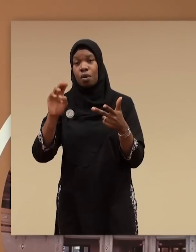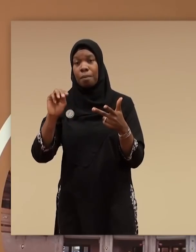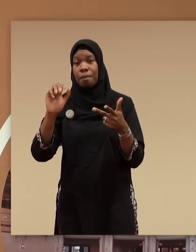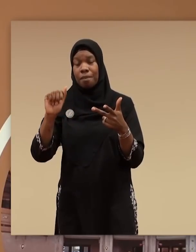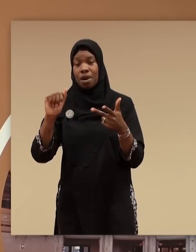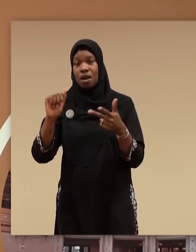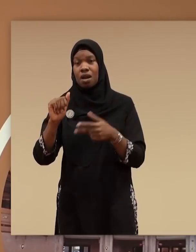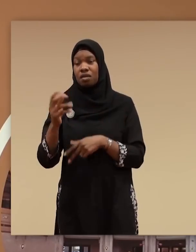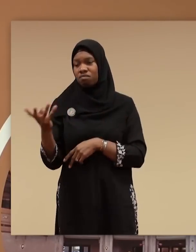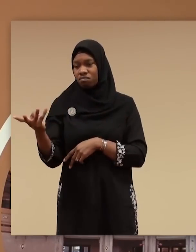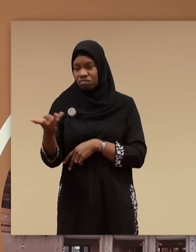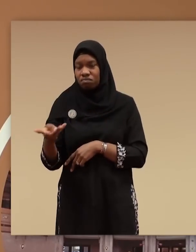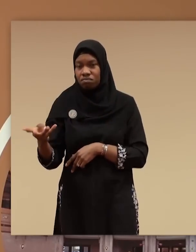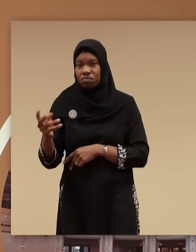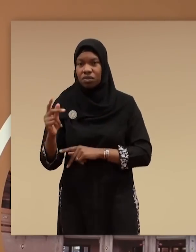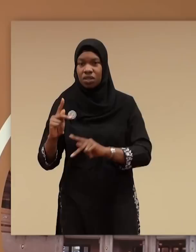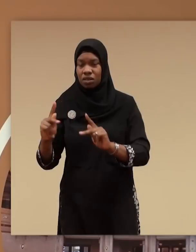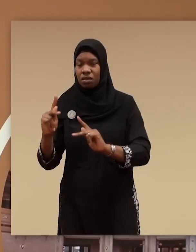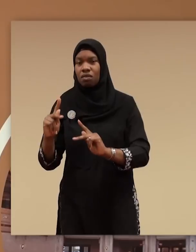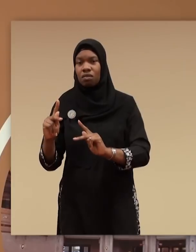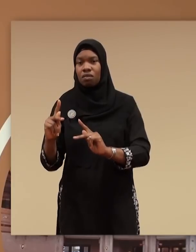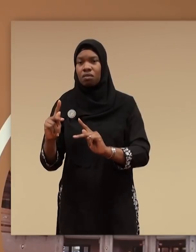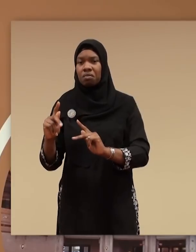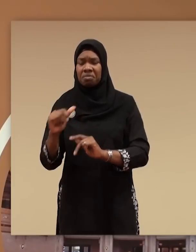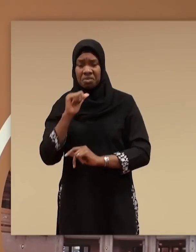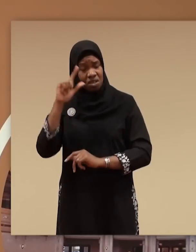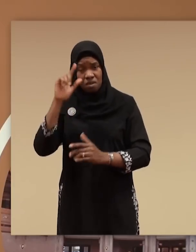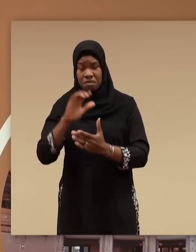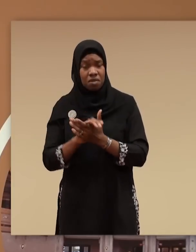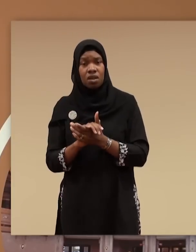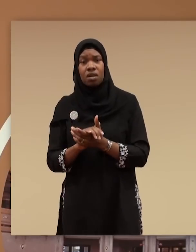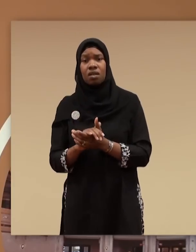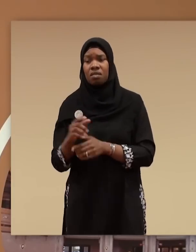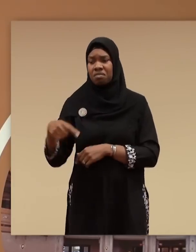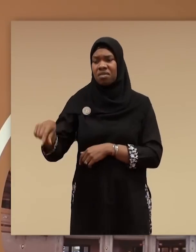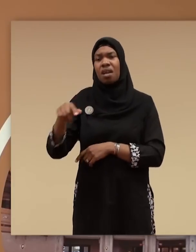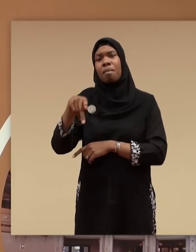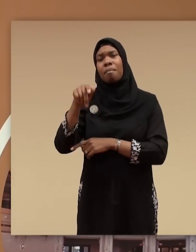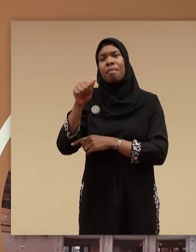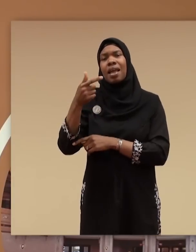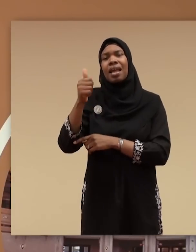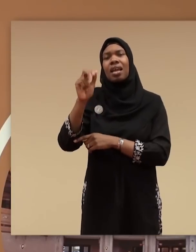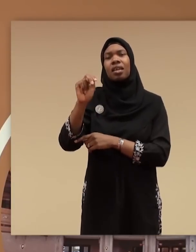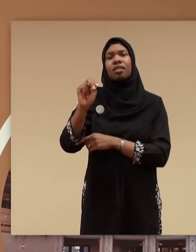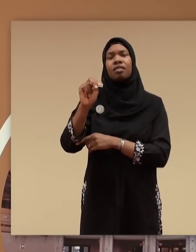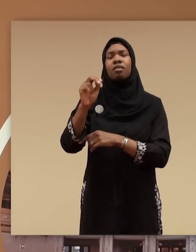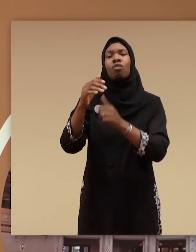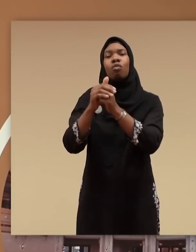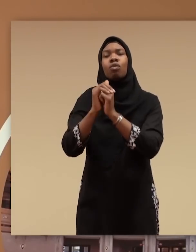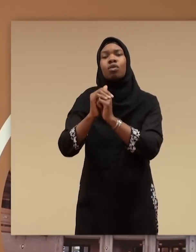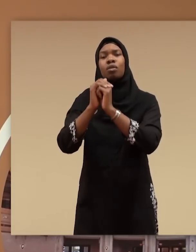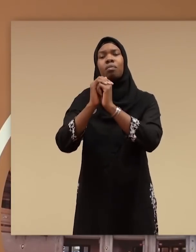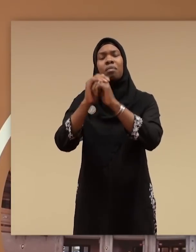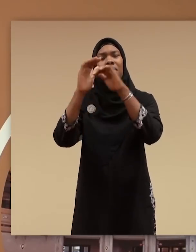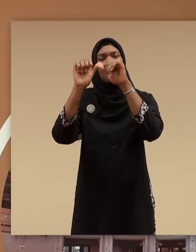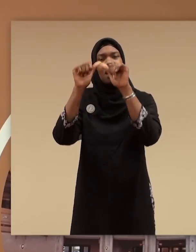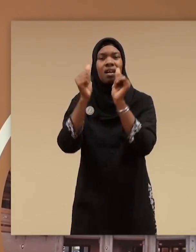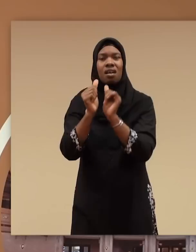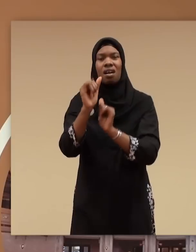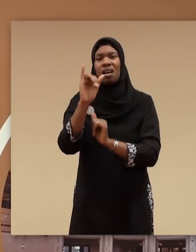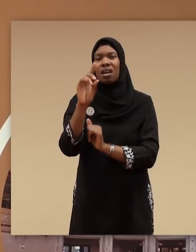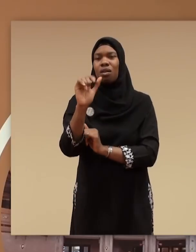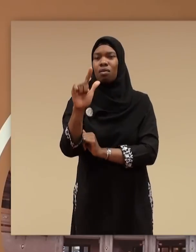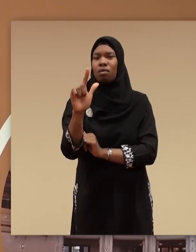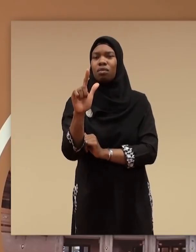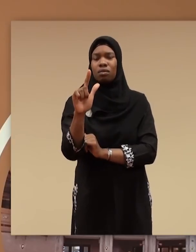al-Aswad. And they were non-believers. They were pagan. They were idol worshippers. But they were good people.